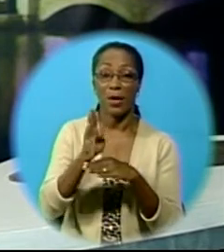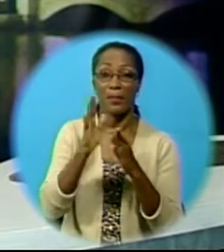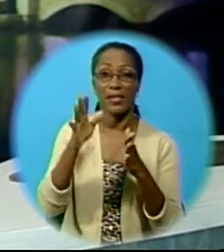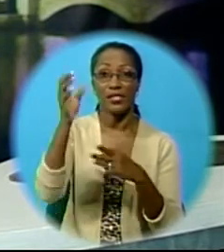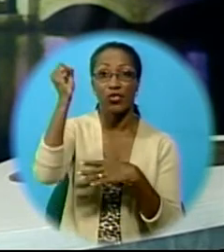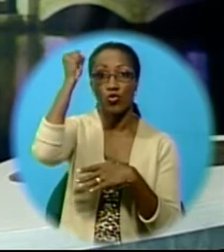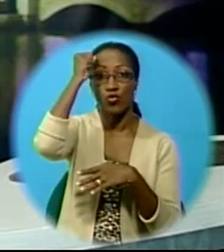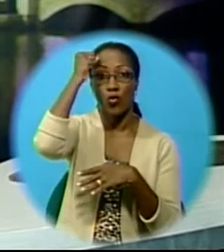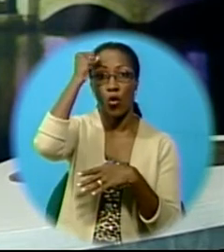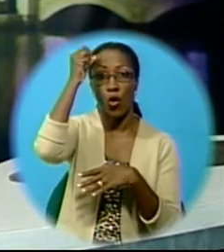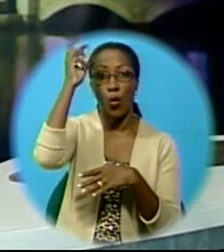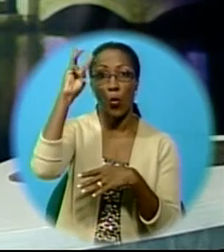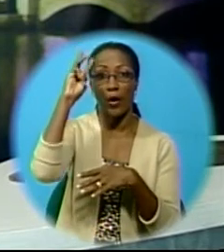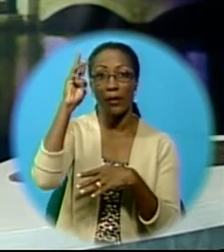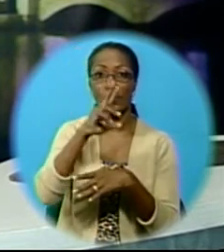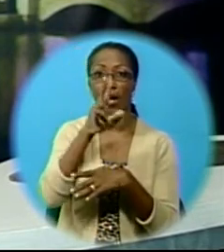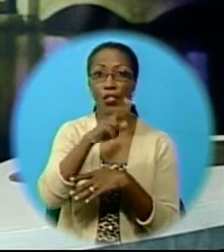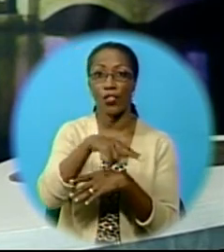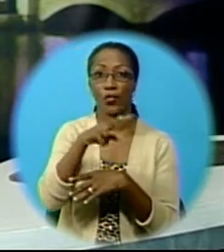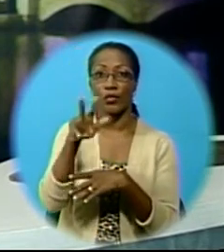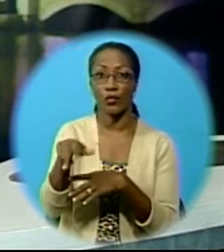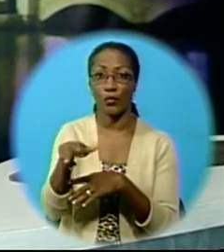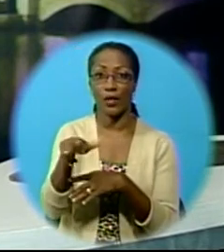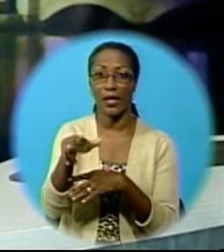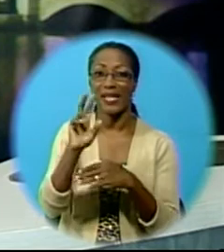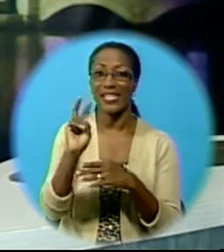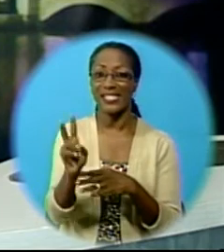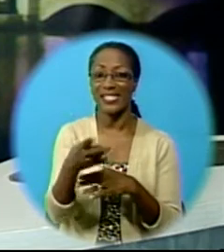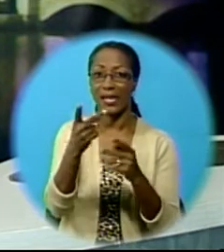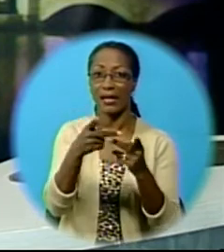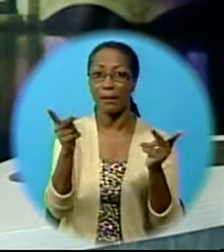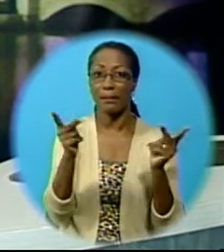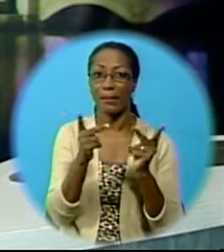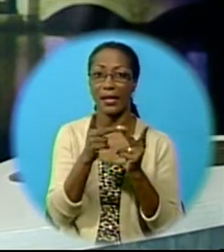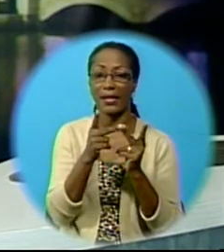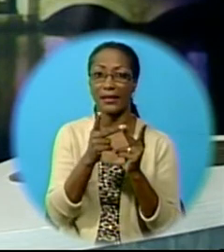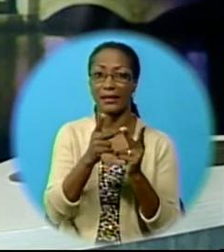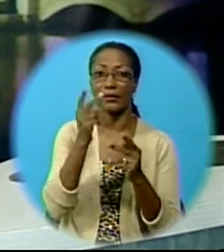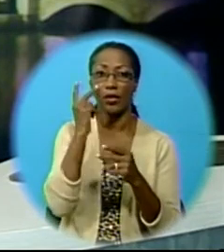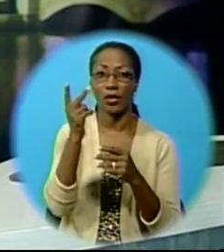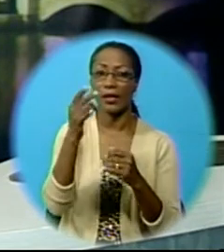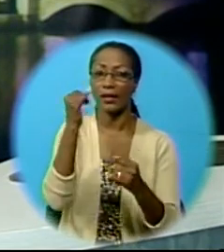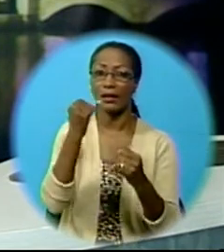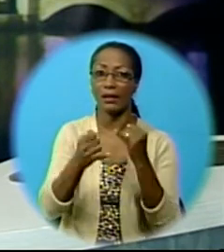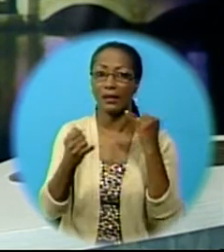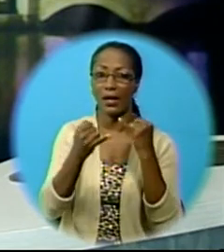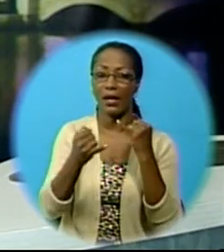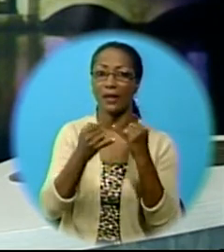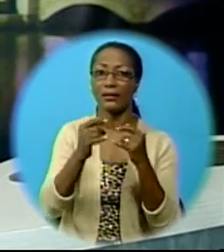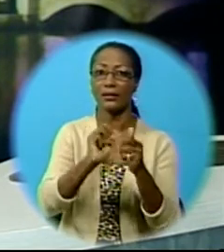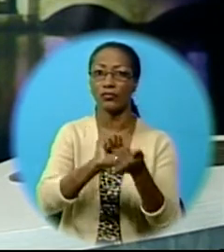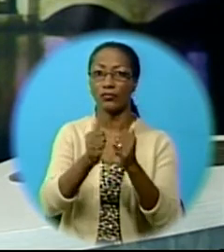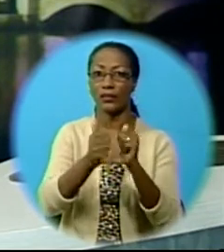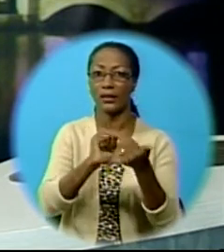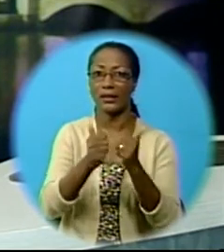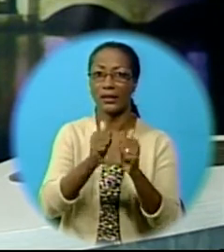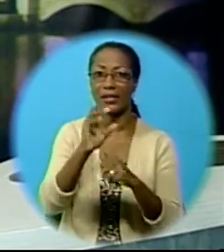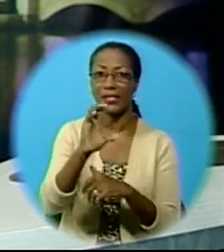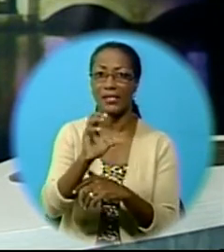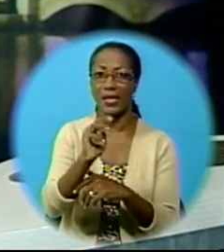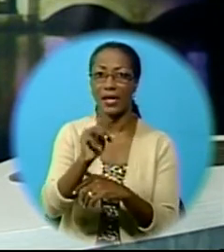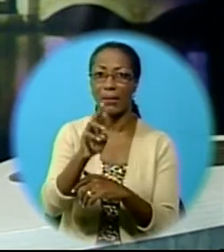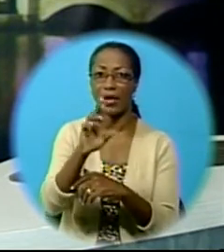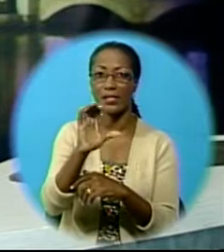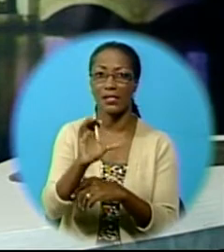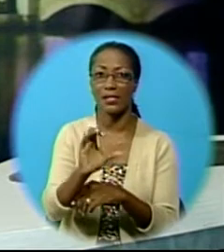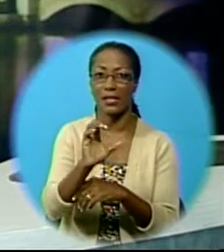Williams on 33 points in second. Here's a look at the final round races in those groups, as well as in the CMRC Superbikes